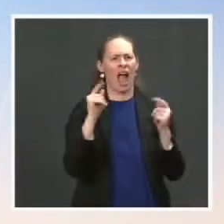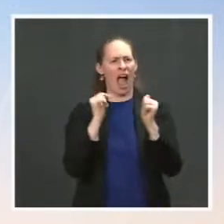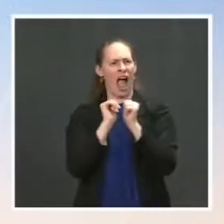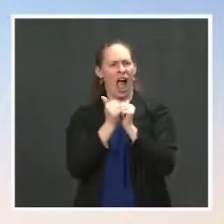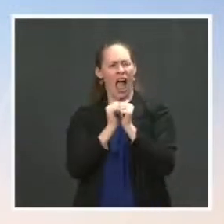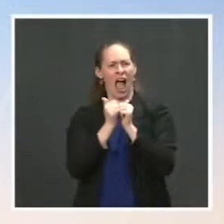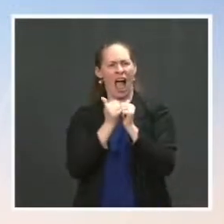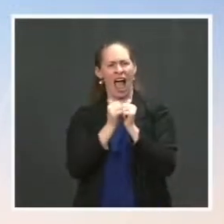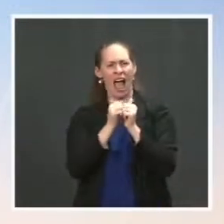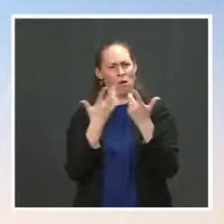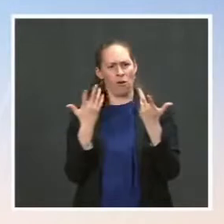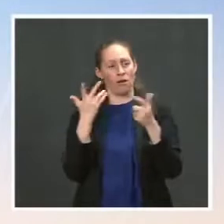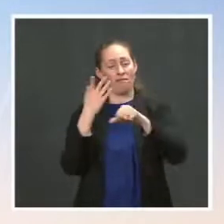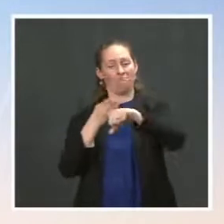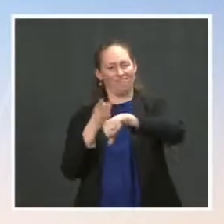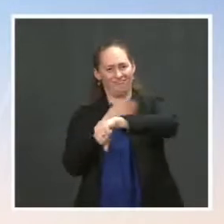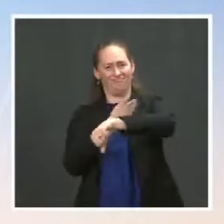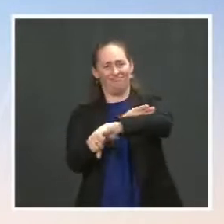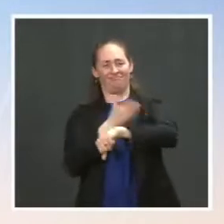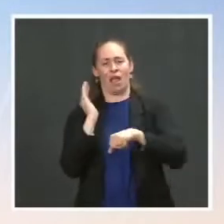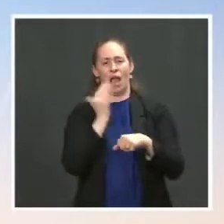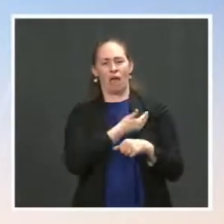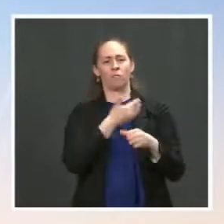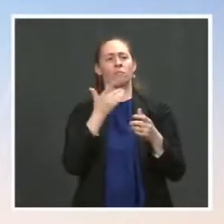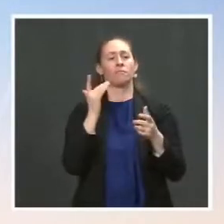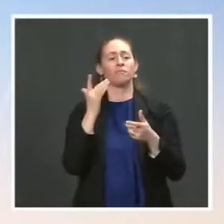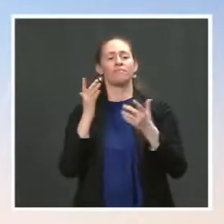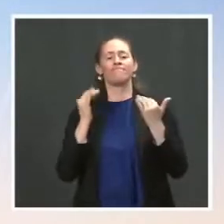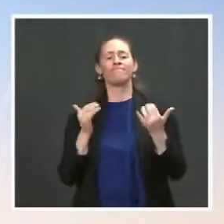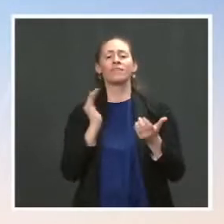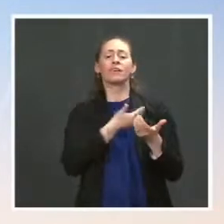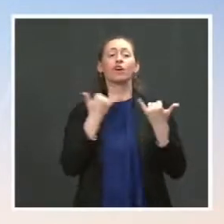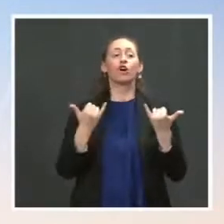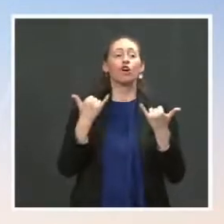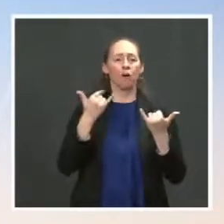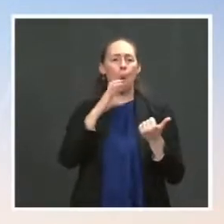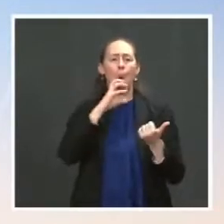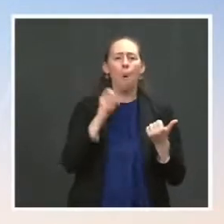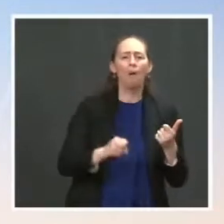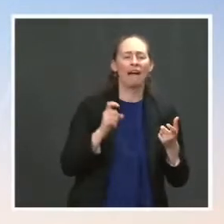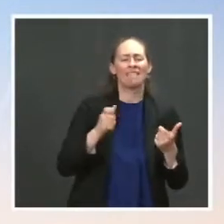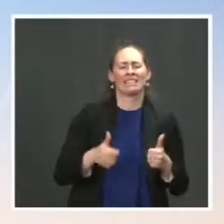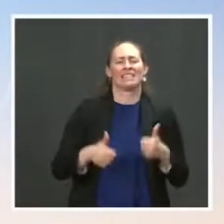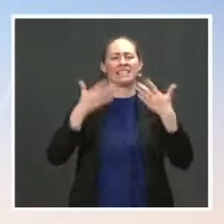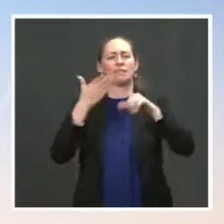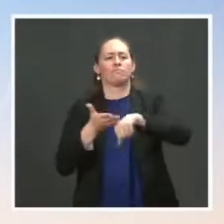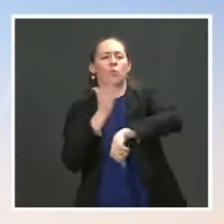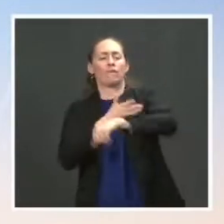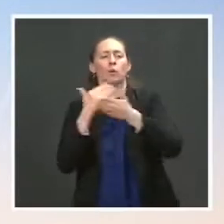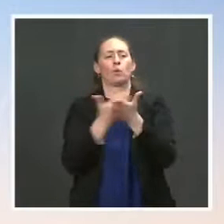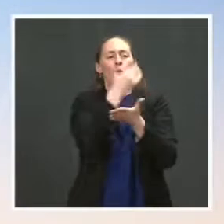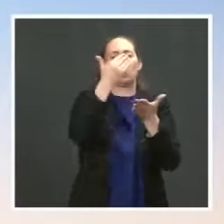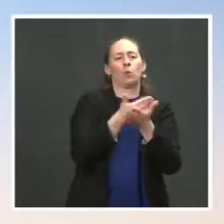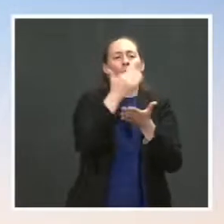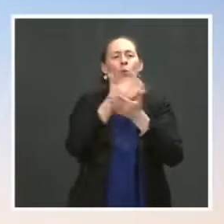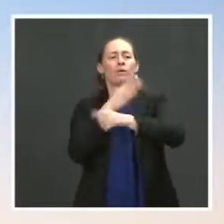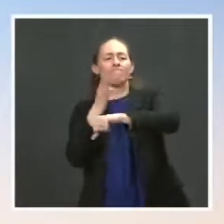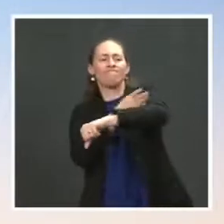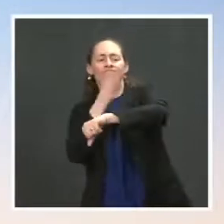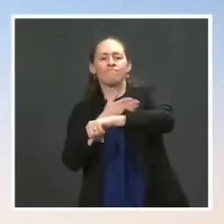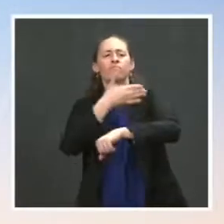resilient infrastructure, ensuring clean, safe drinking water is a right and available to all communities, revolutionizing electric vehicle